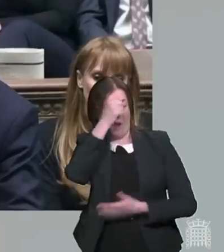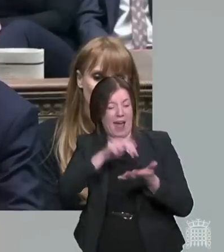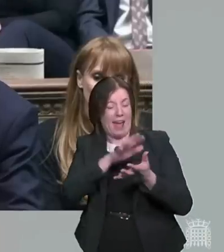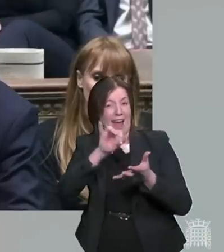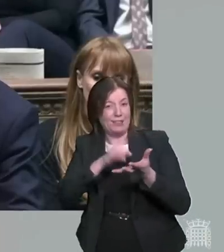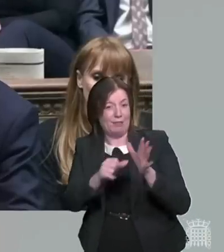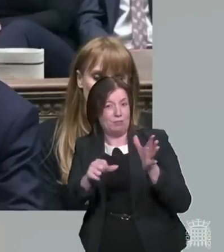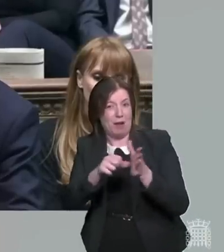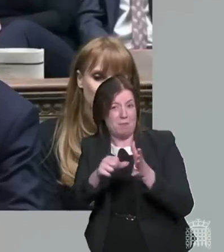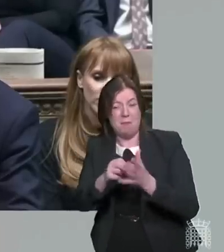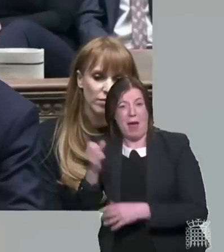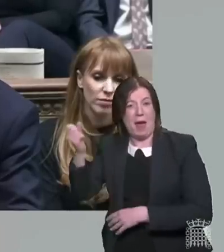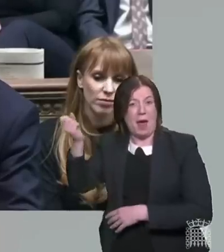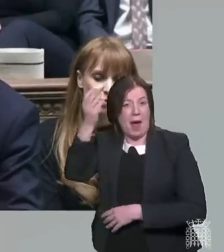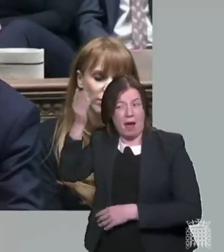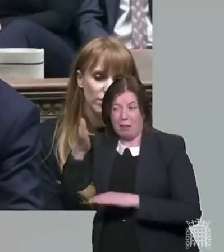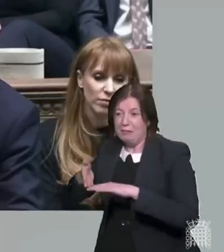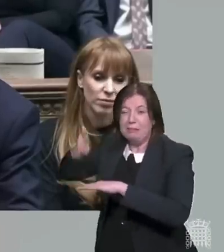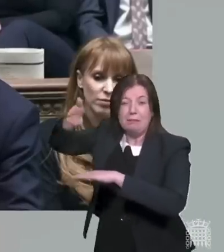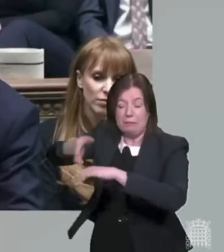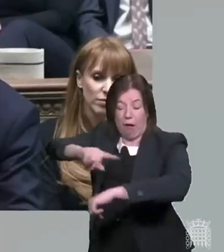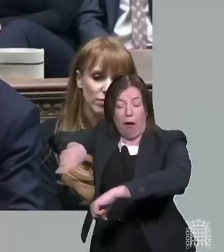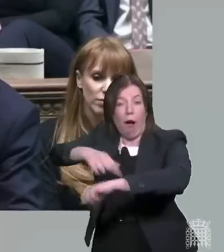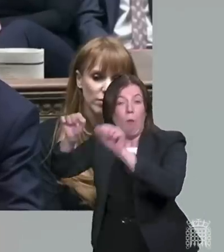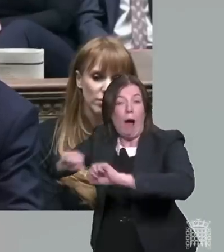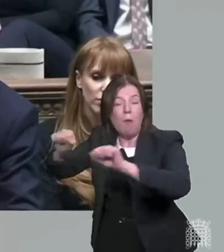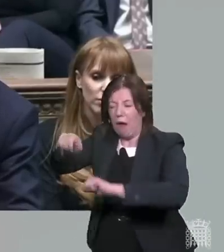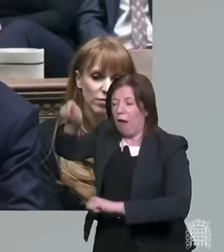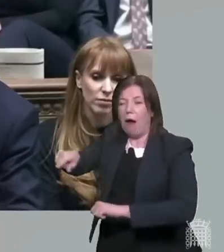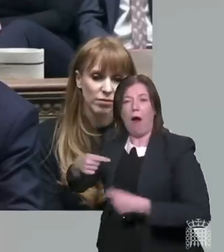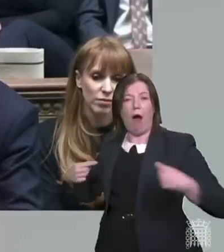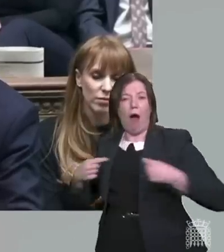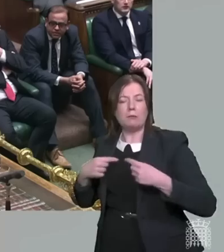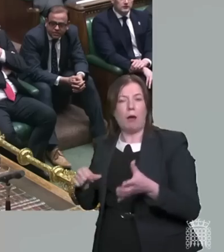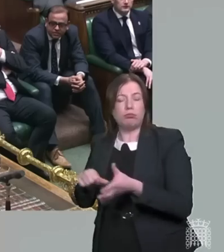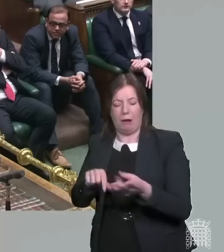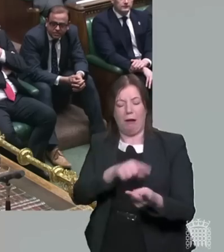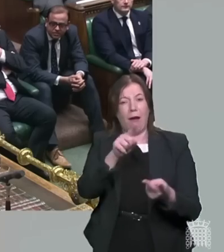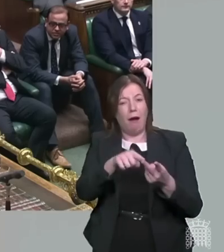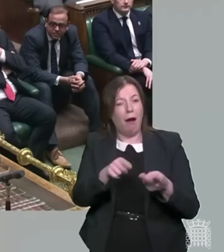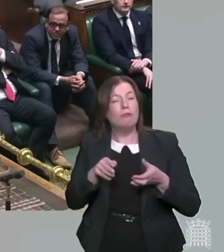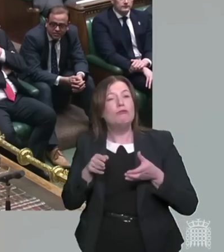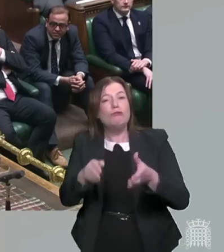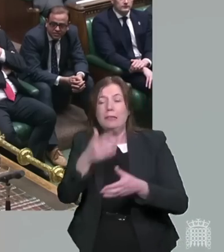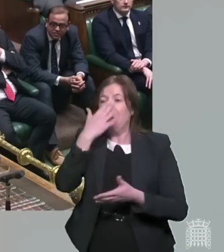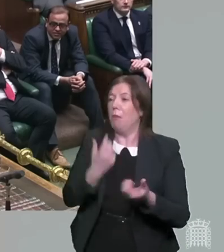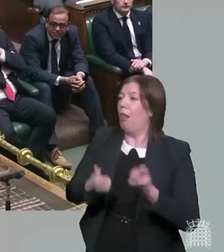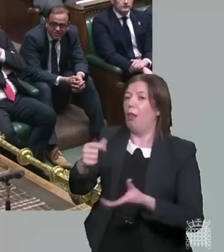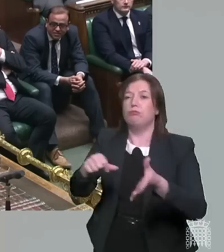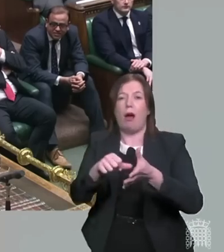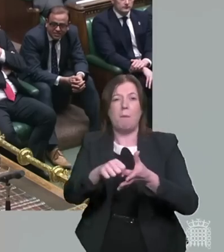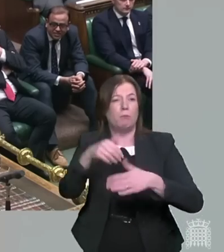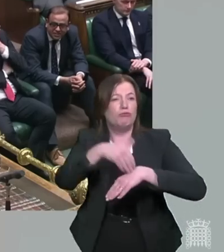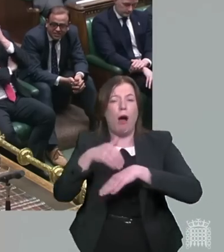attack victims again. He can't say when the prison system will keep streets safe again. He can't even deal with tax